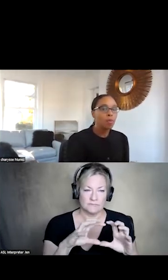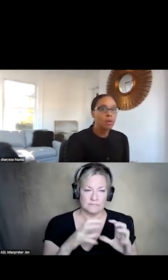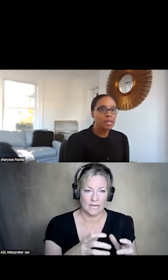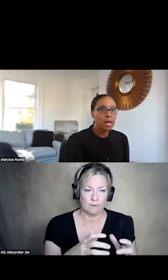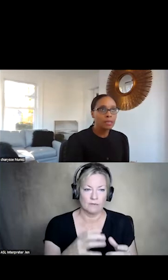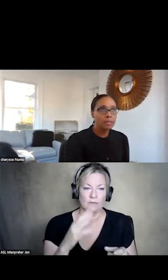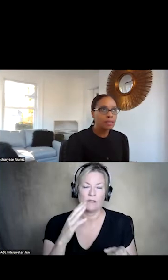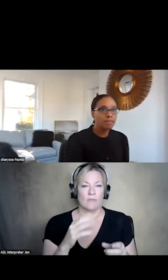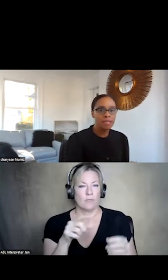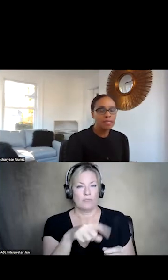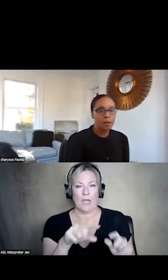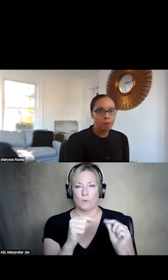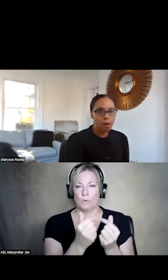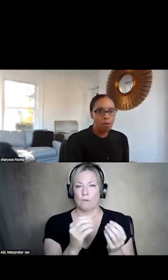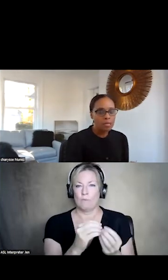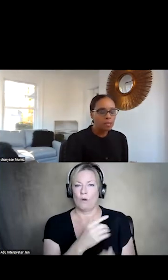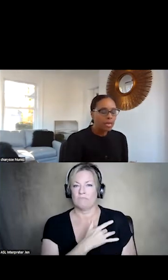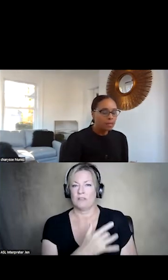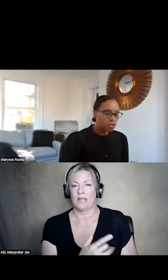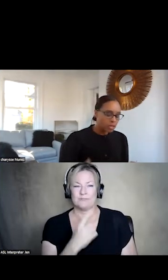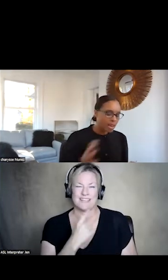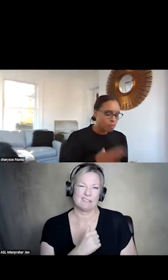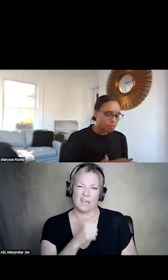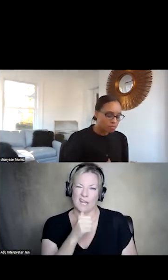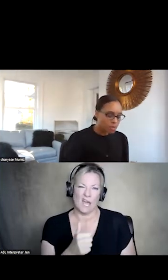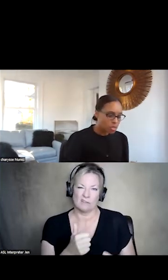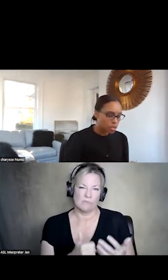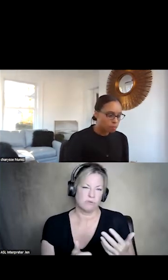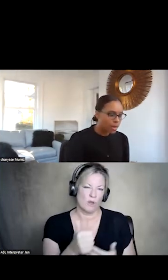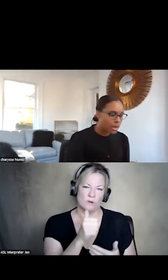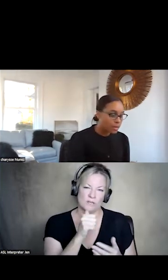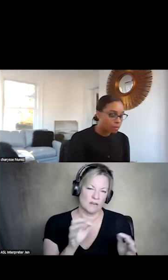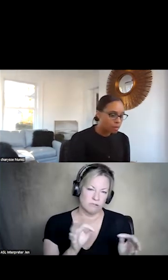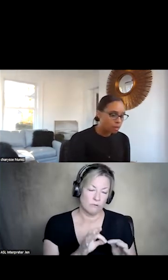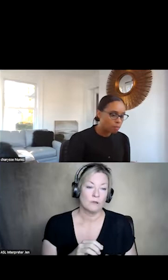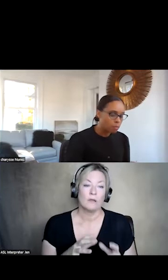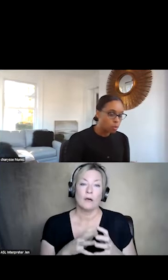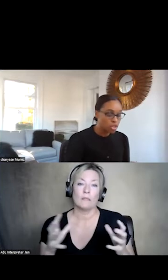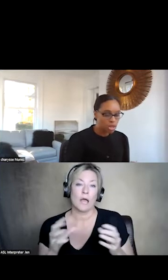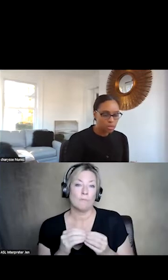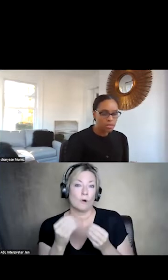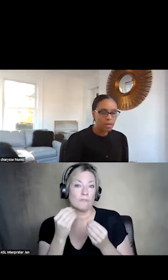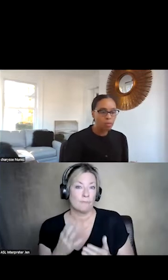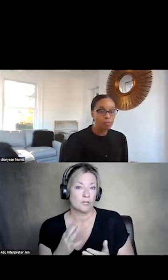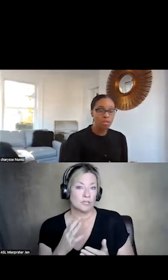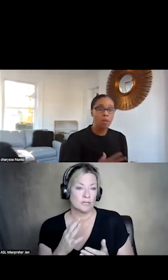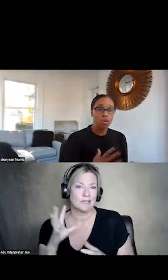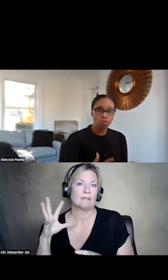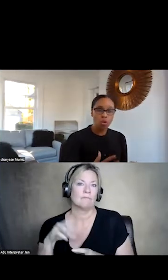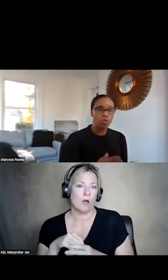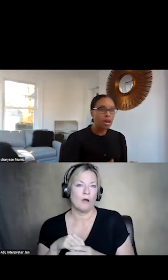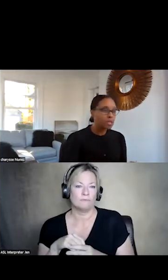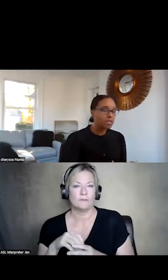they are more inclined to state that it's not a priority. There's a lot more information behind what we're sharing today around some